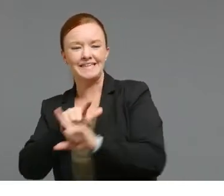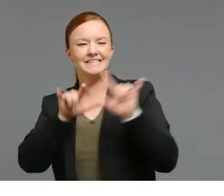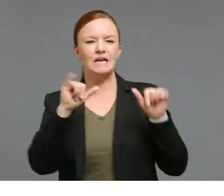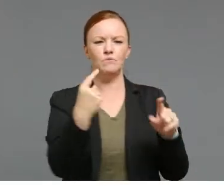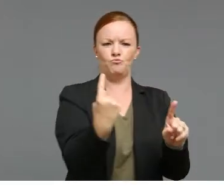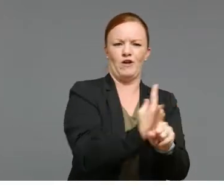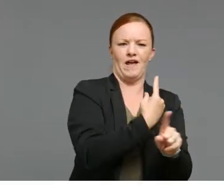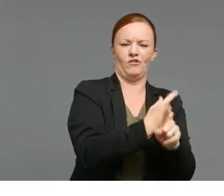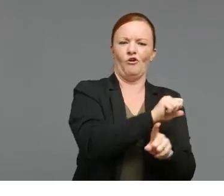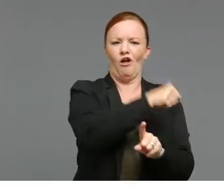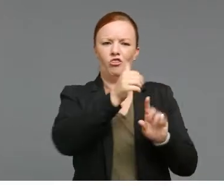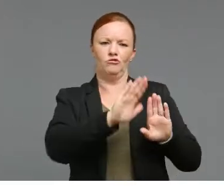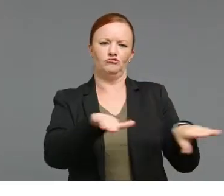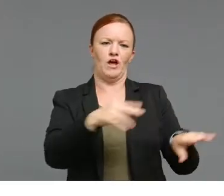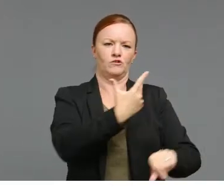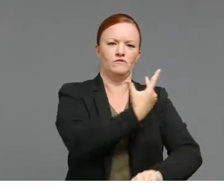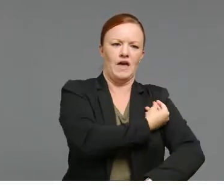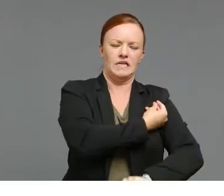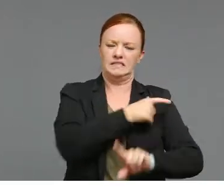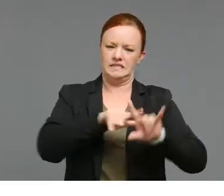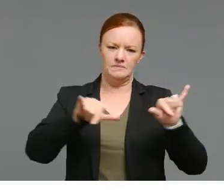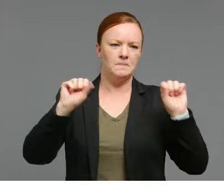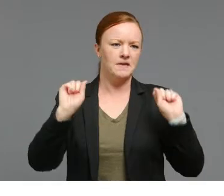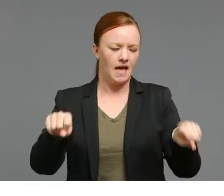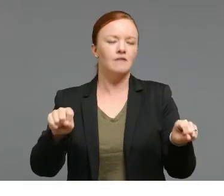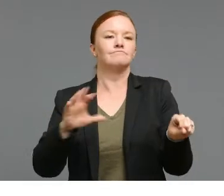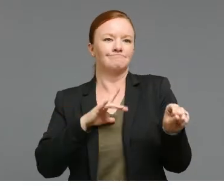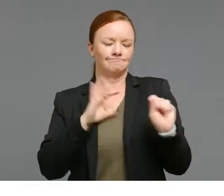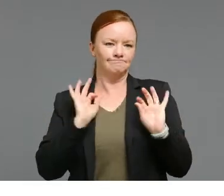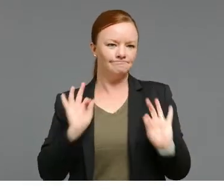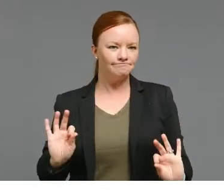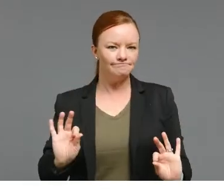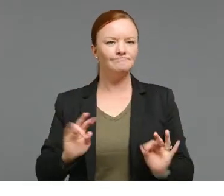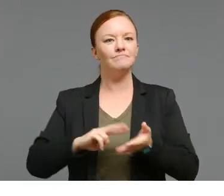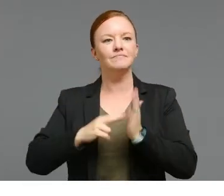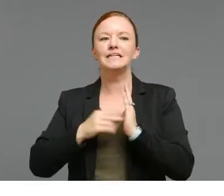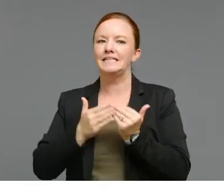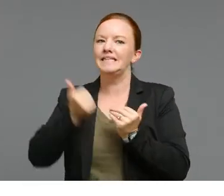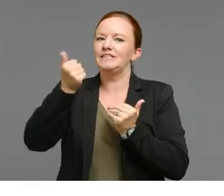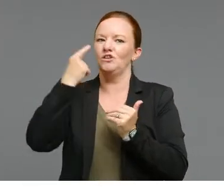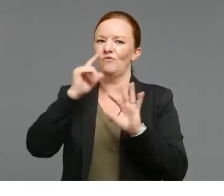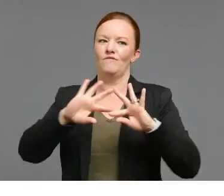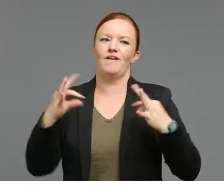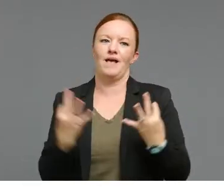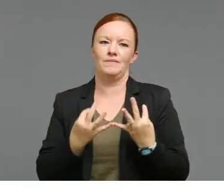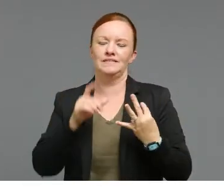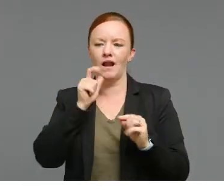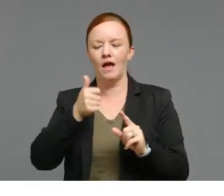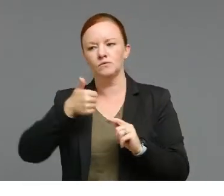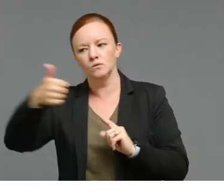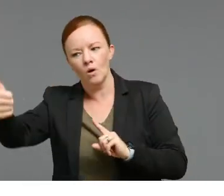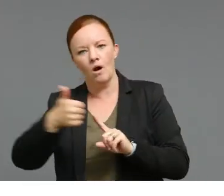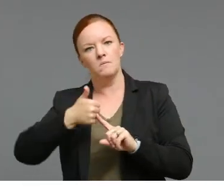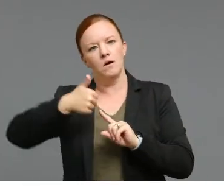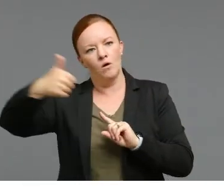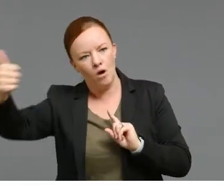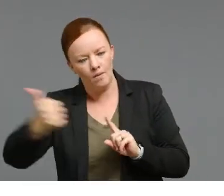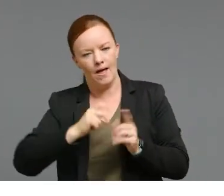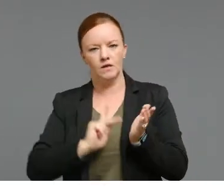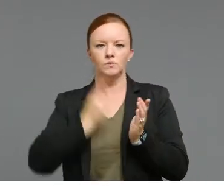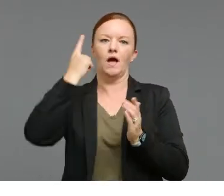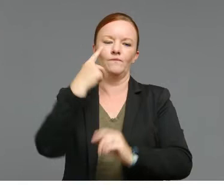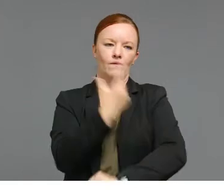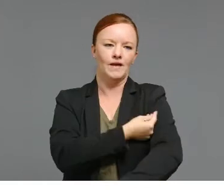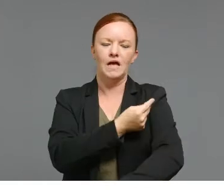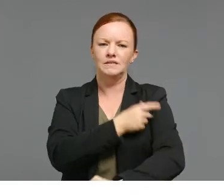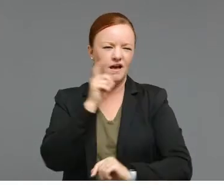administered with other childhood vaccinations. This will make it easy on families and providers to make sure that they're not